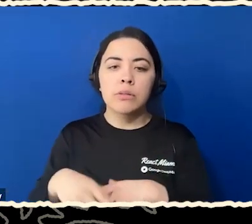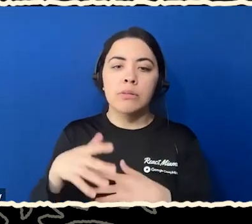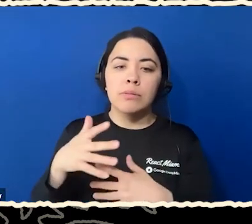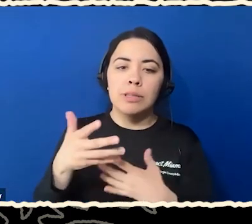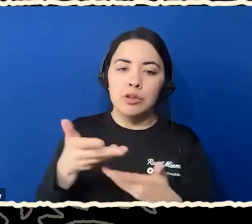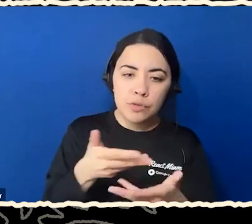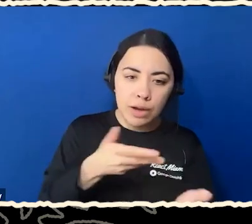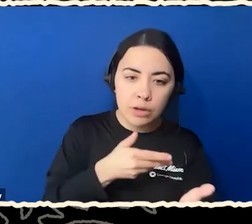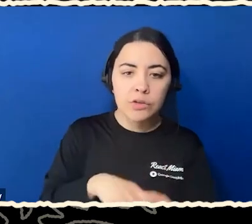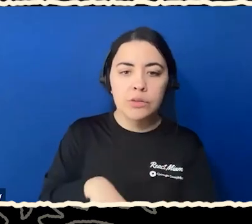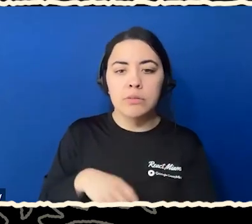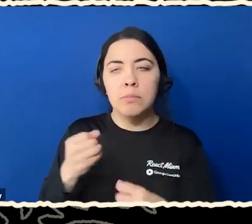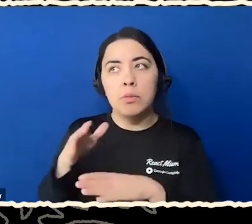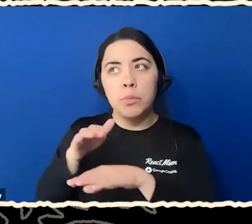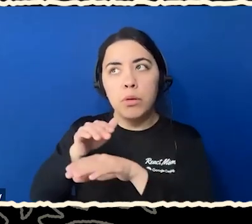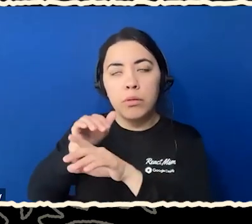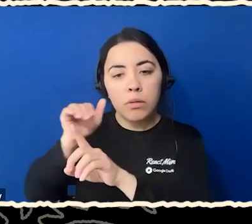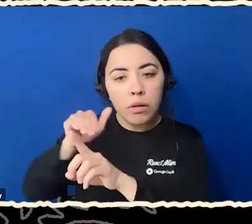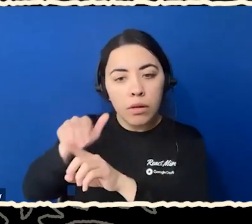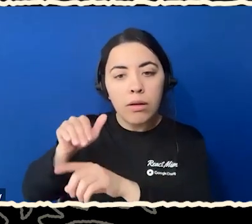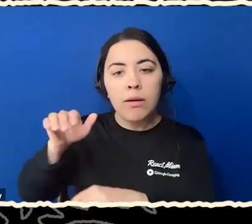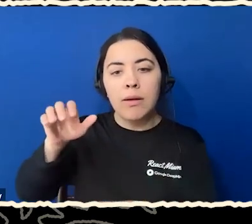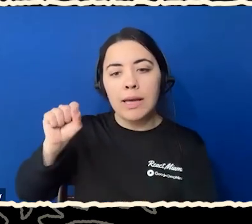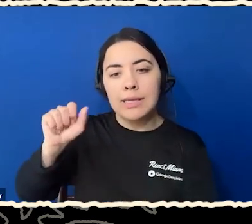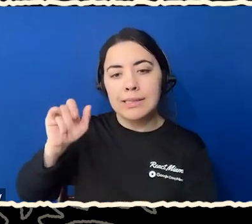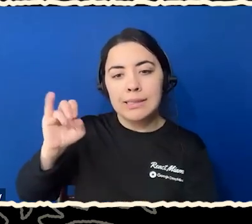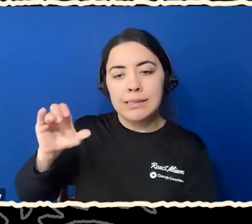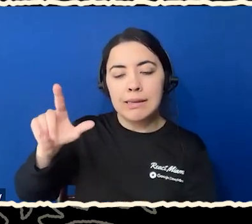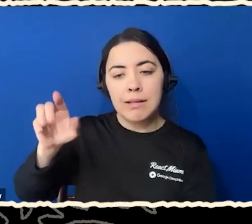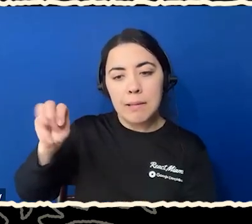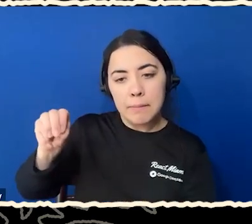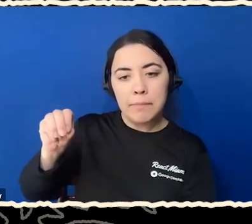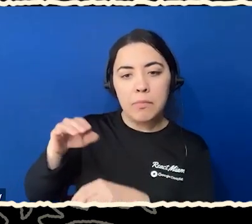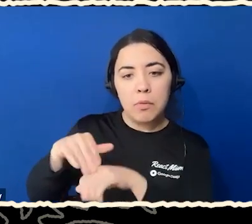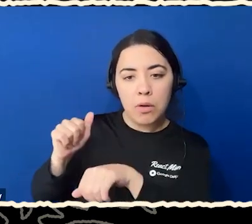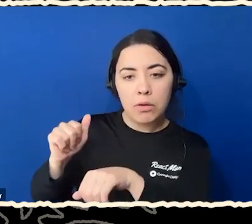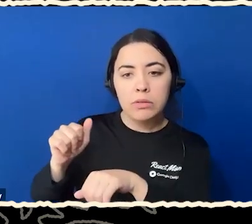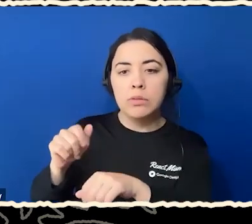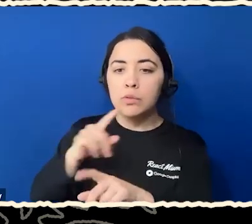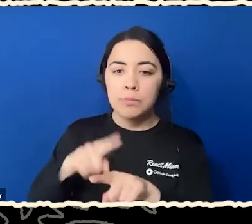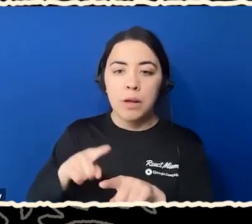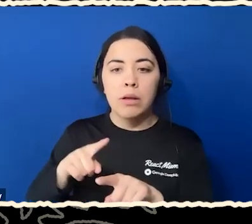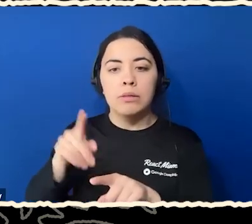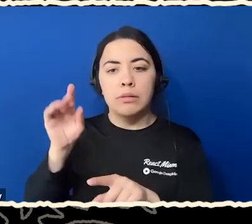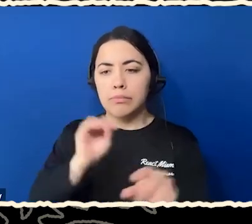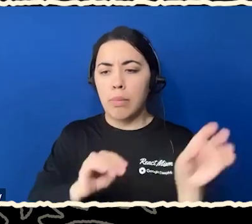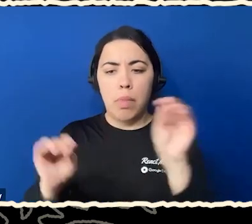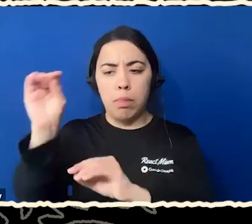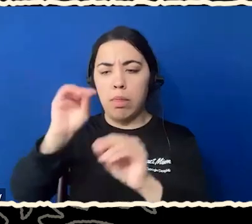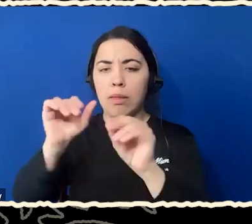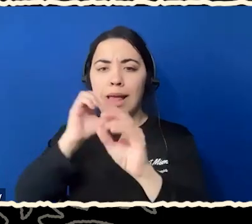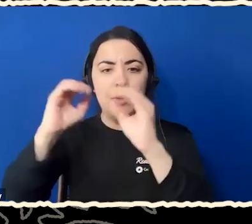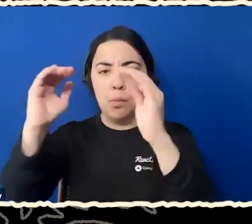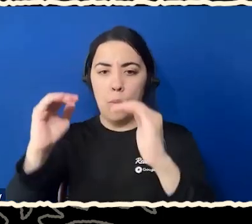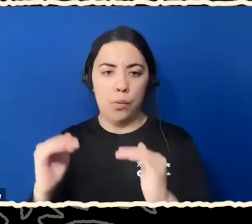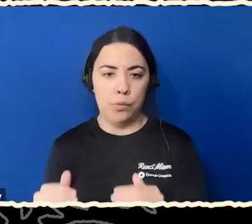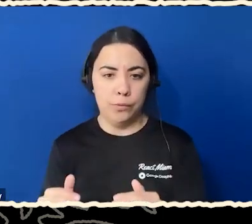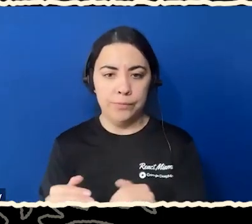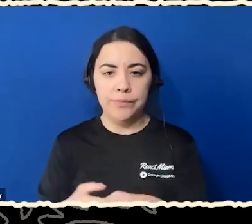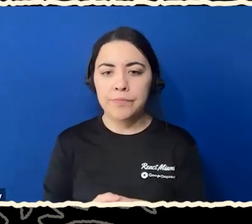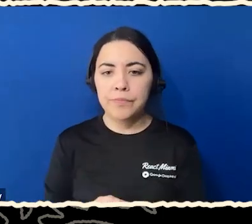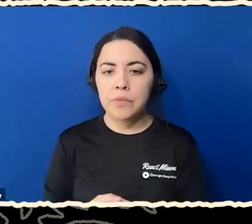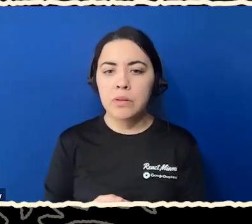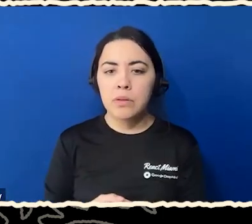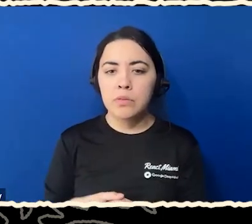order, and still data overwrites fresh results, UI shows the wrong answer, and so on. So today, I'll argue that agentic AI is a